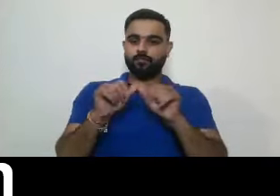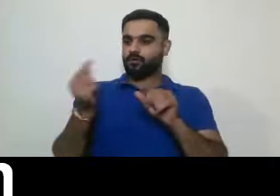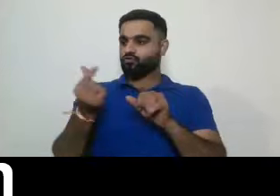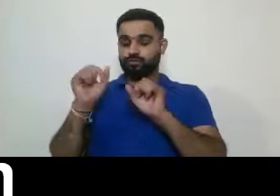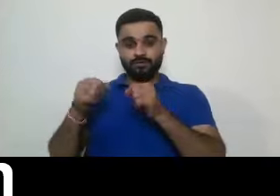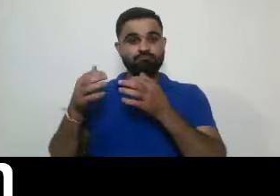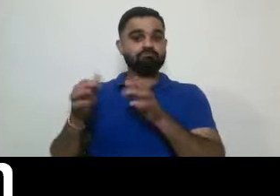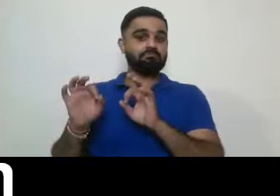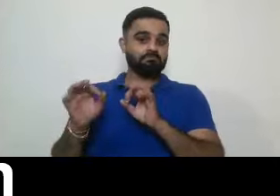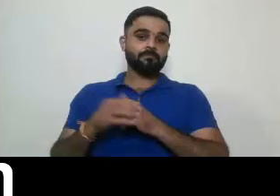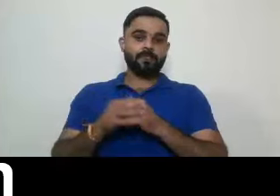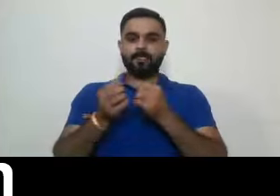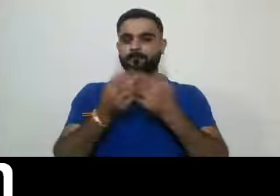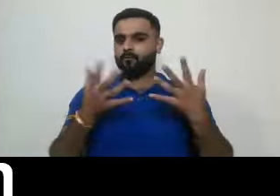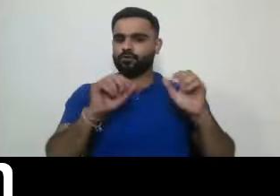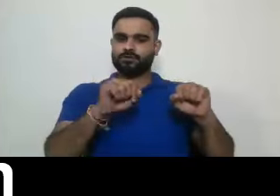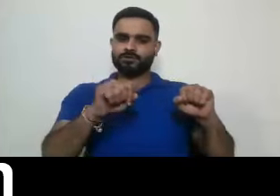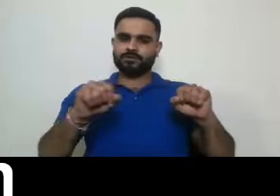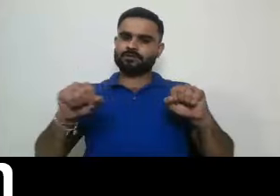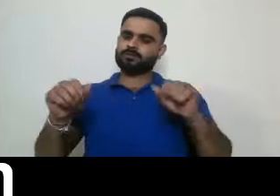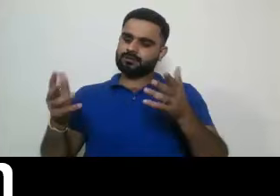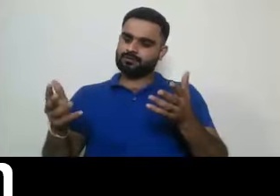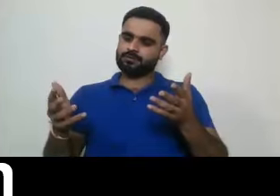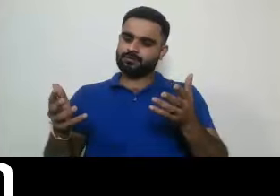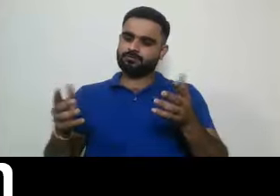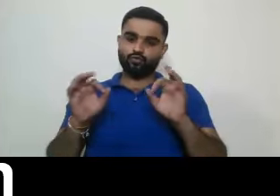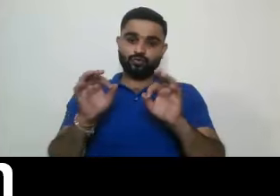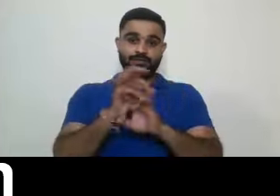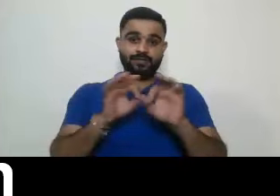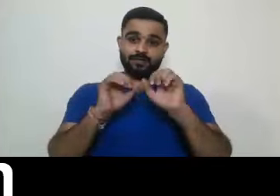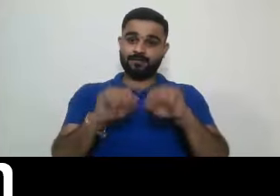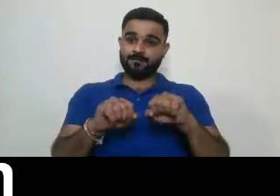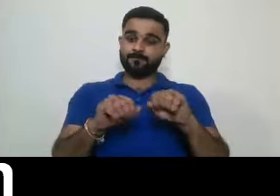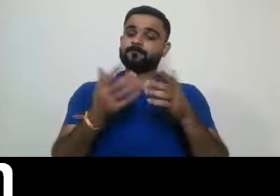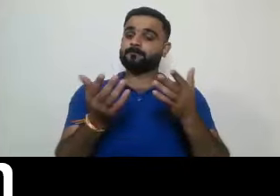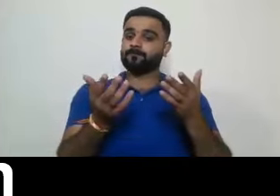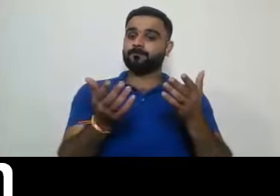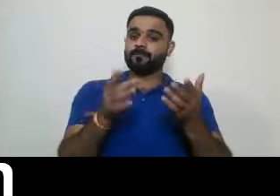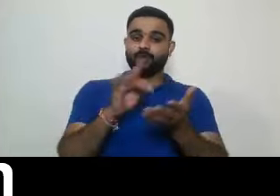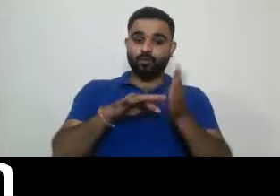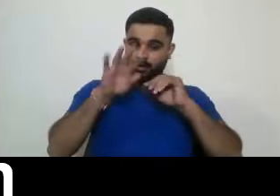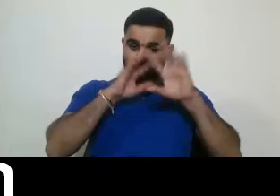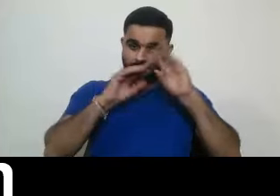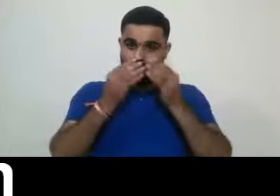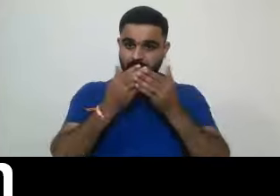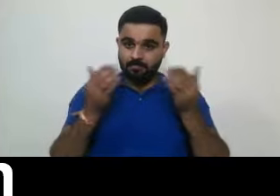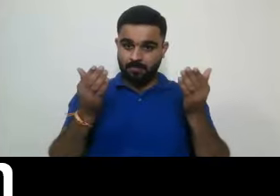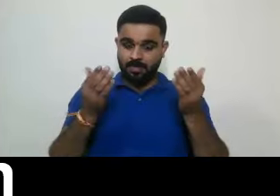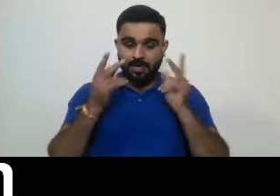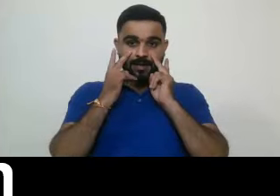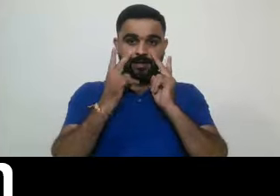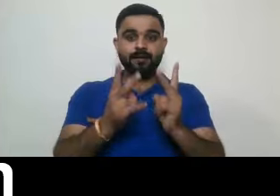Perfect. A lot of yeses. Great. So we're going to learn from you as well. And let's